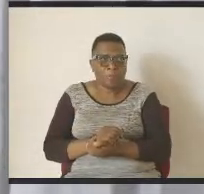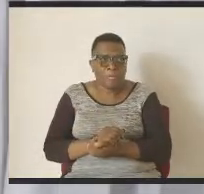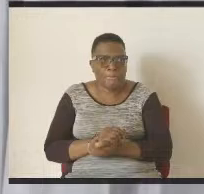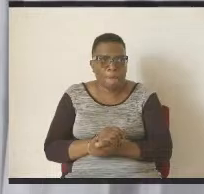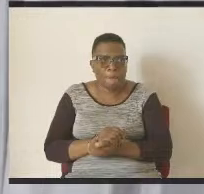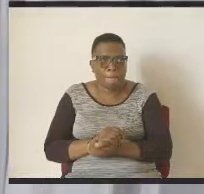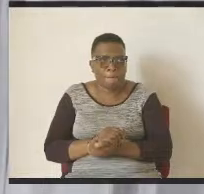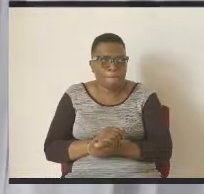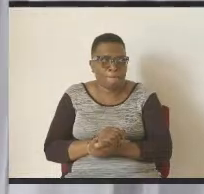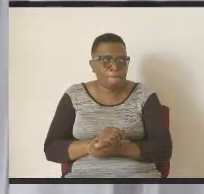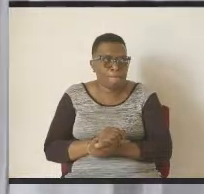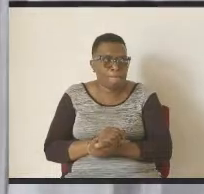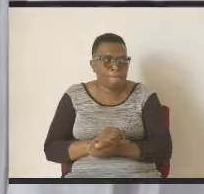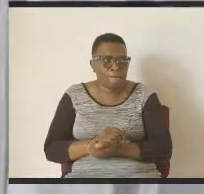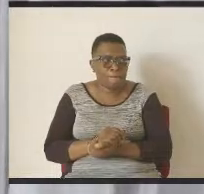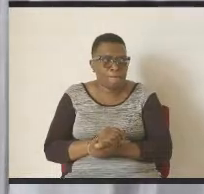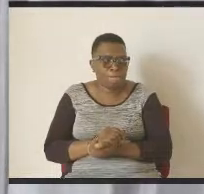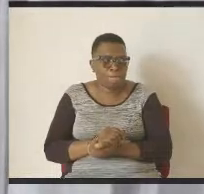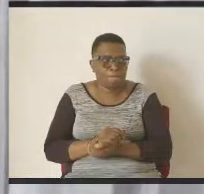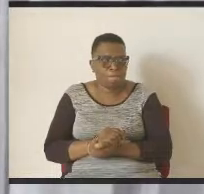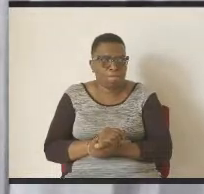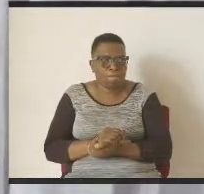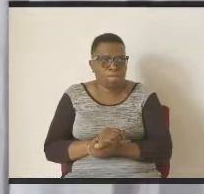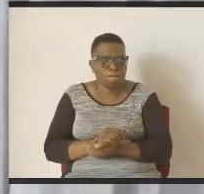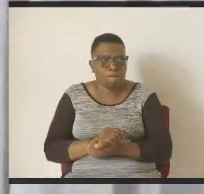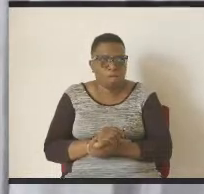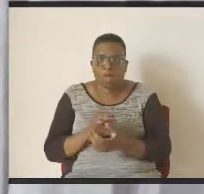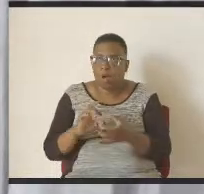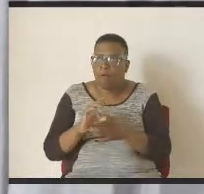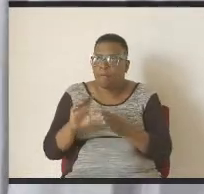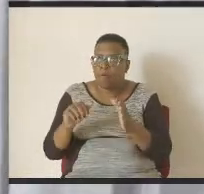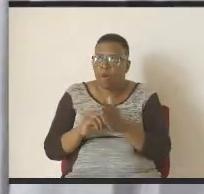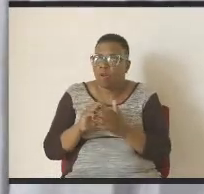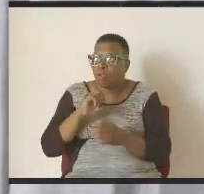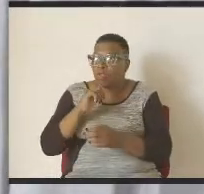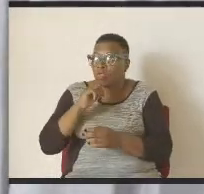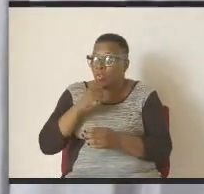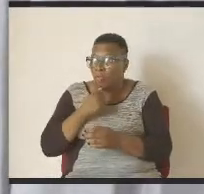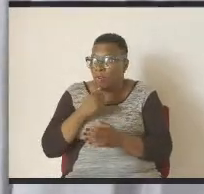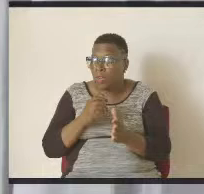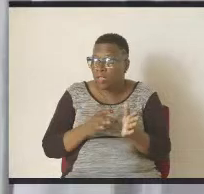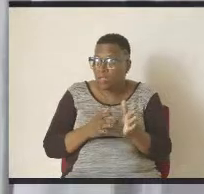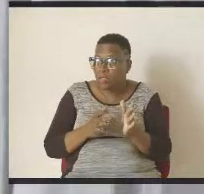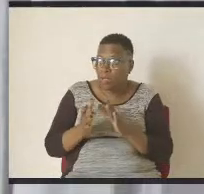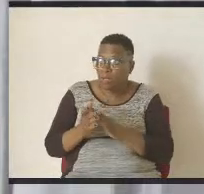that's 23%, of his suffering, which is instructive, very instructive here,